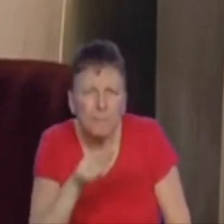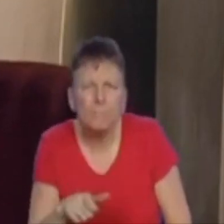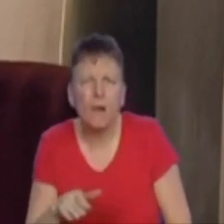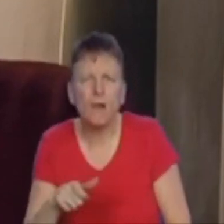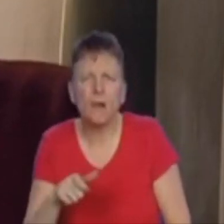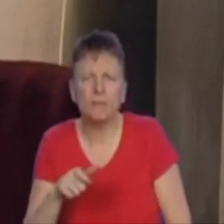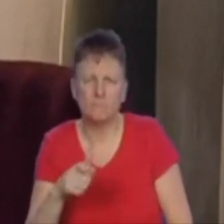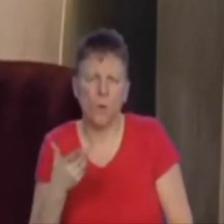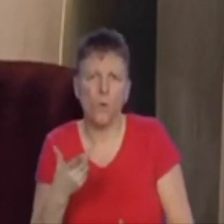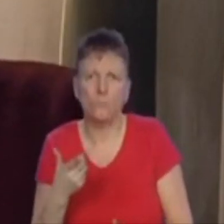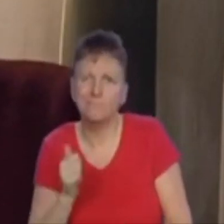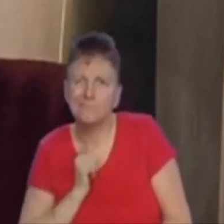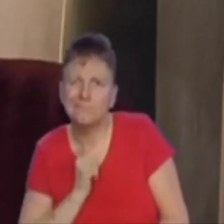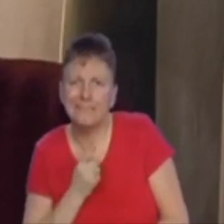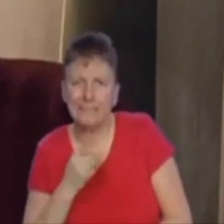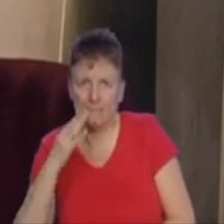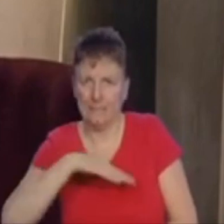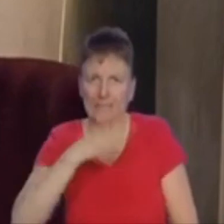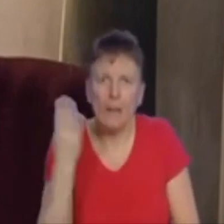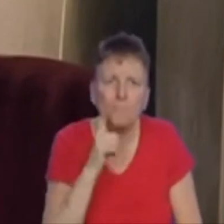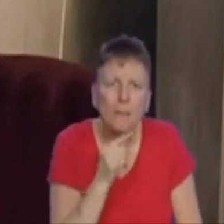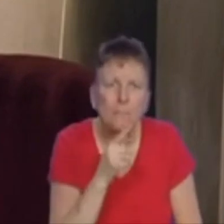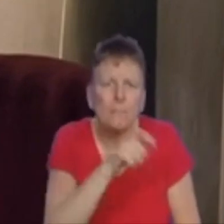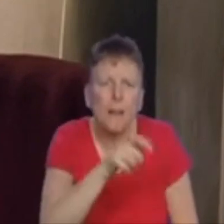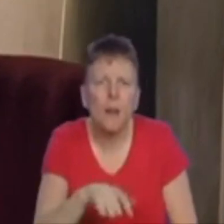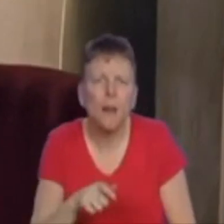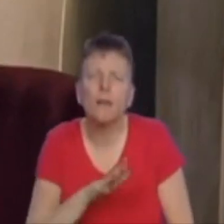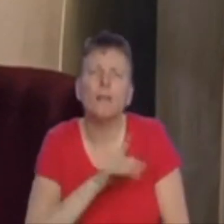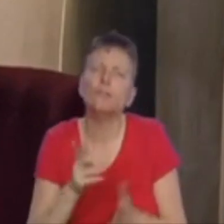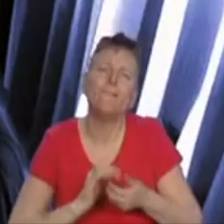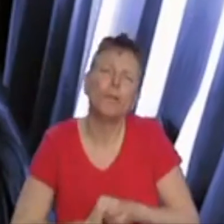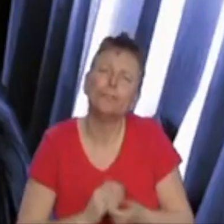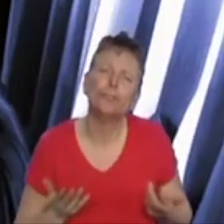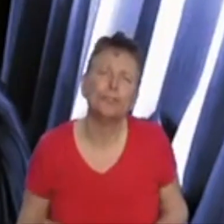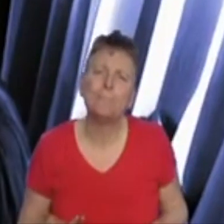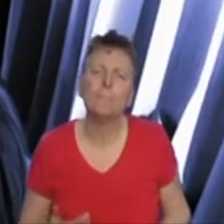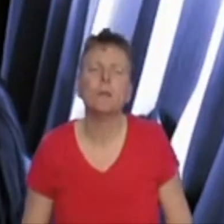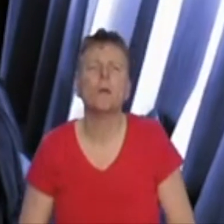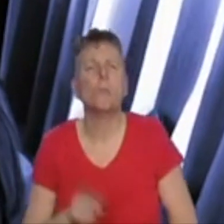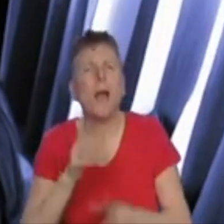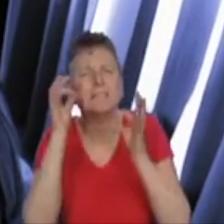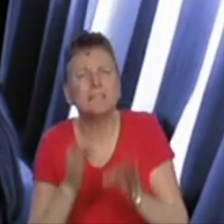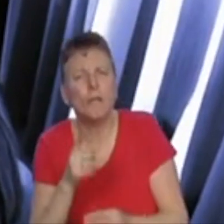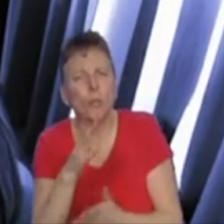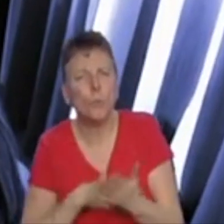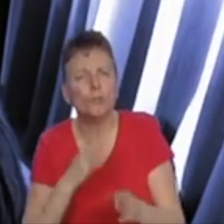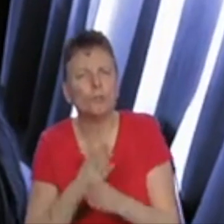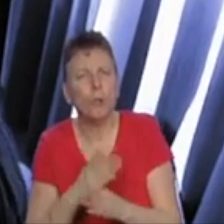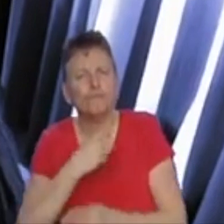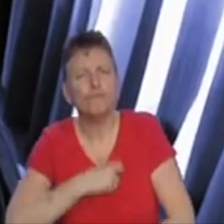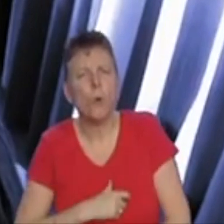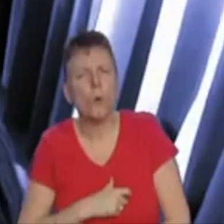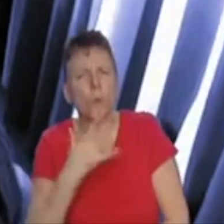murdered people, who's plotted to kill people, and that's not friendship. What exactly was your job role once you were